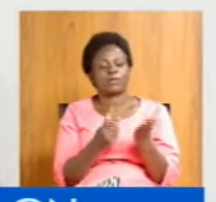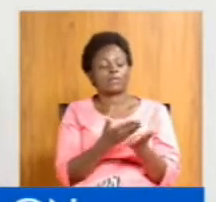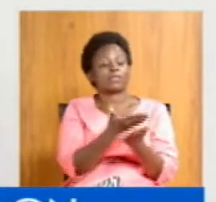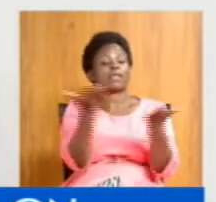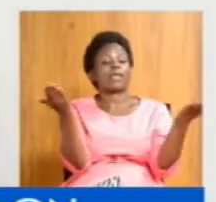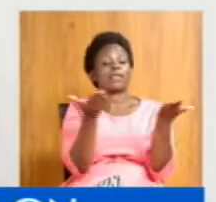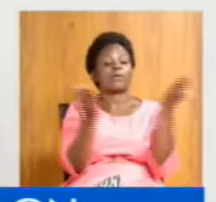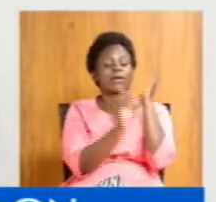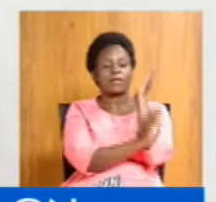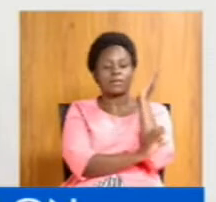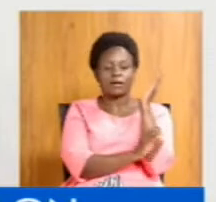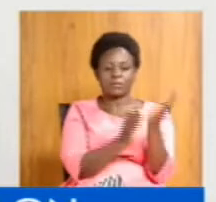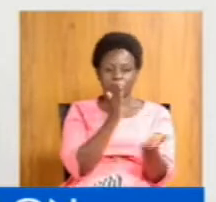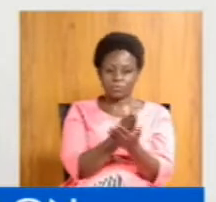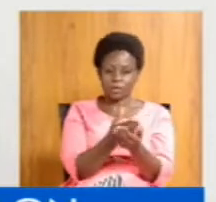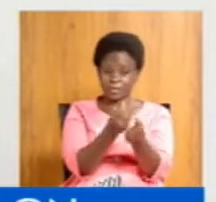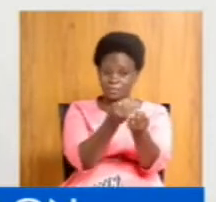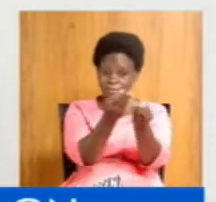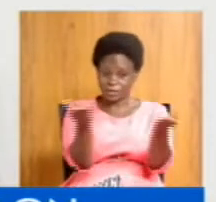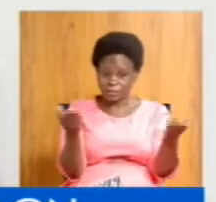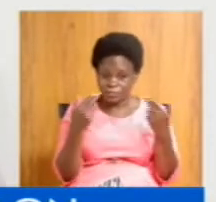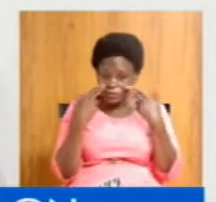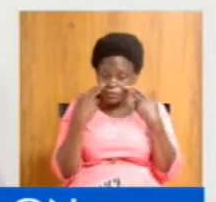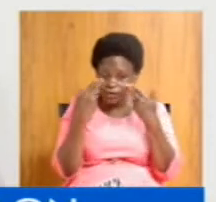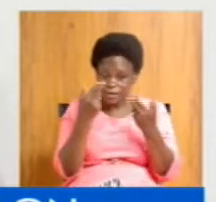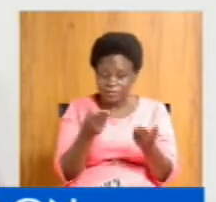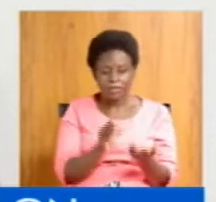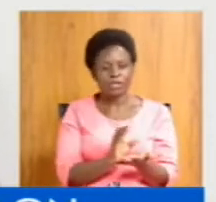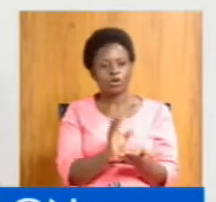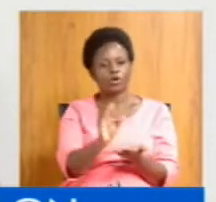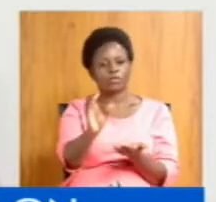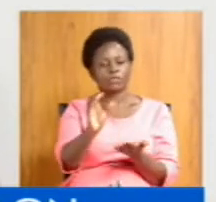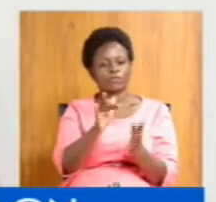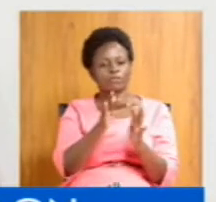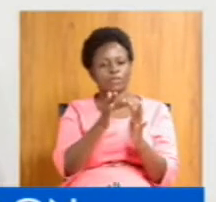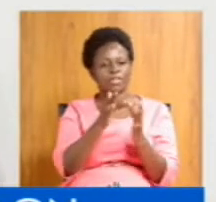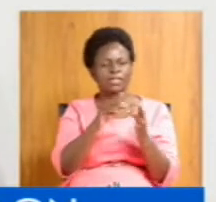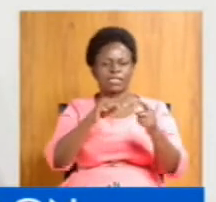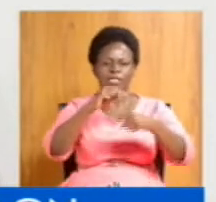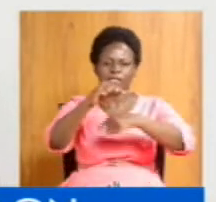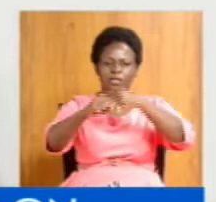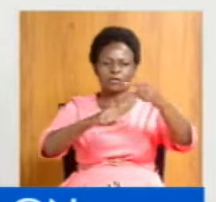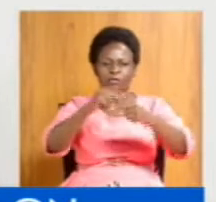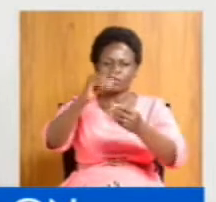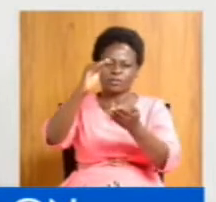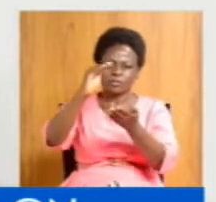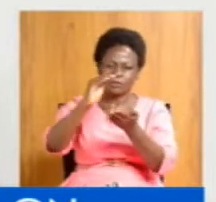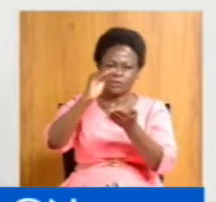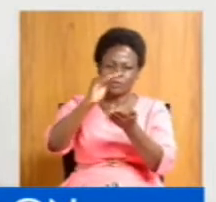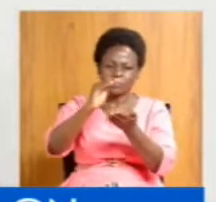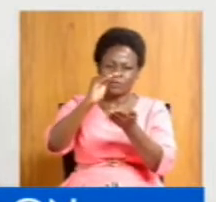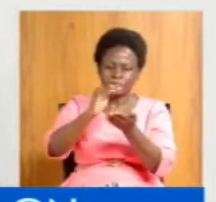in the country. And indeed, as many of you could have seen, the cost of Internet has continuously been reducing.